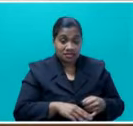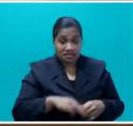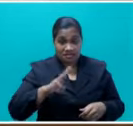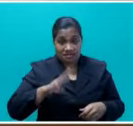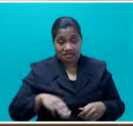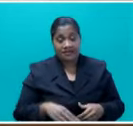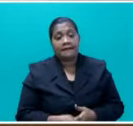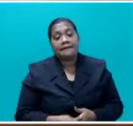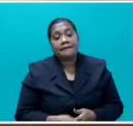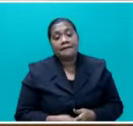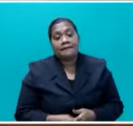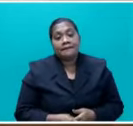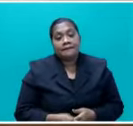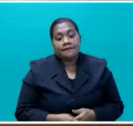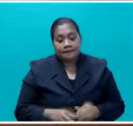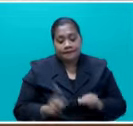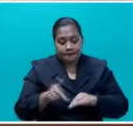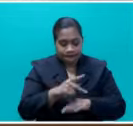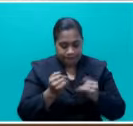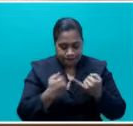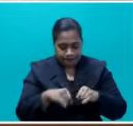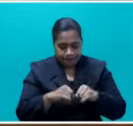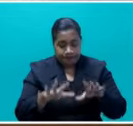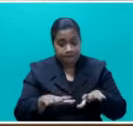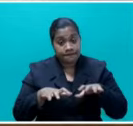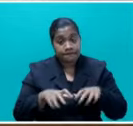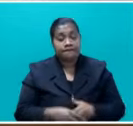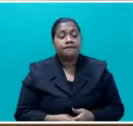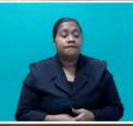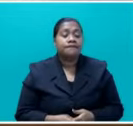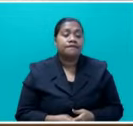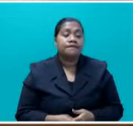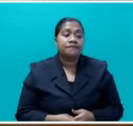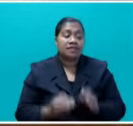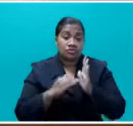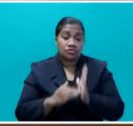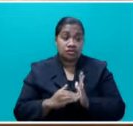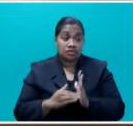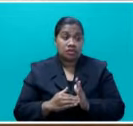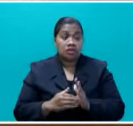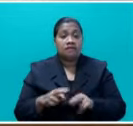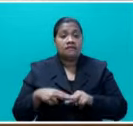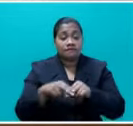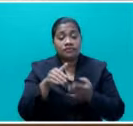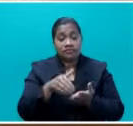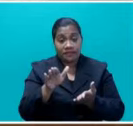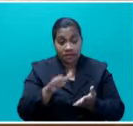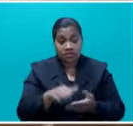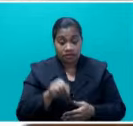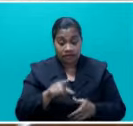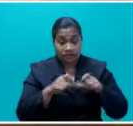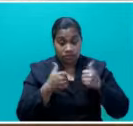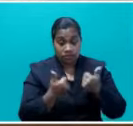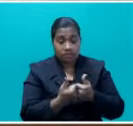to Pacific Islands Forum Secretariat and chair of the Pacific Islands Forum, Fiji's ratification of this agreement